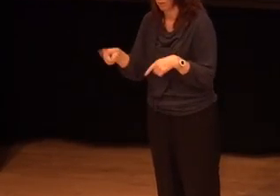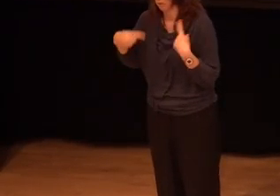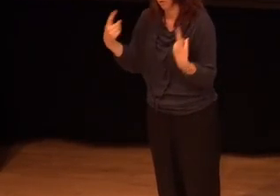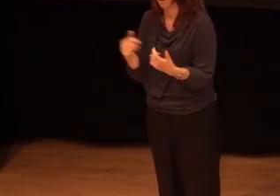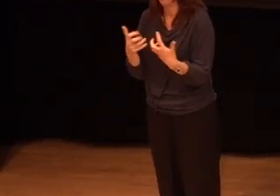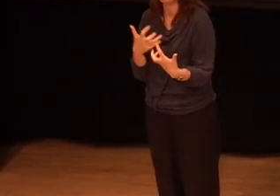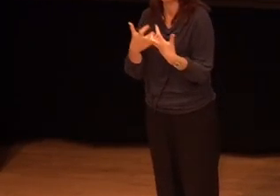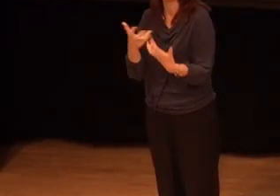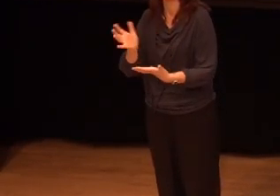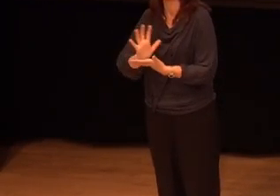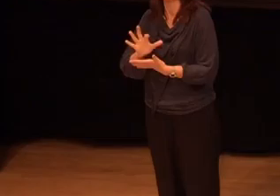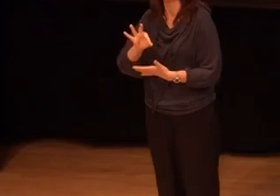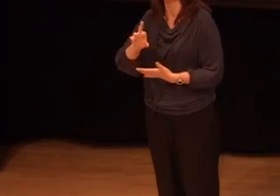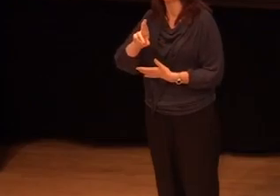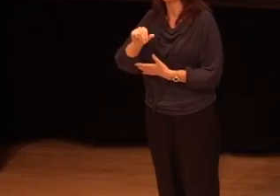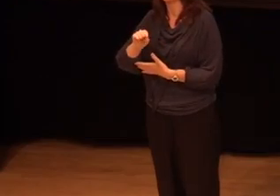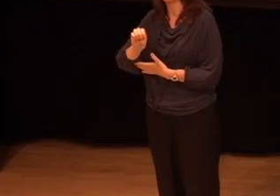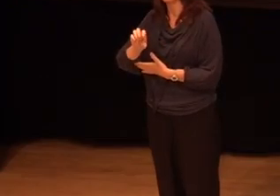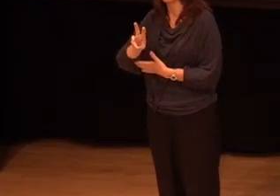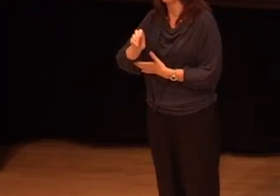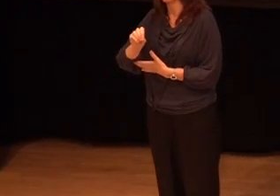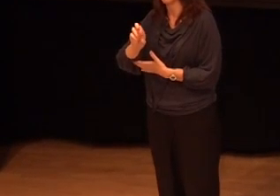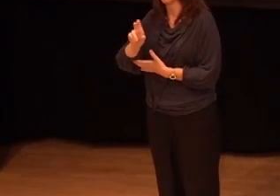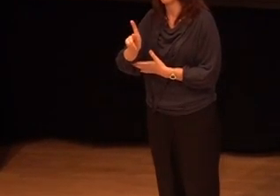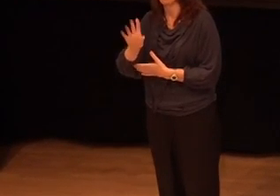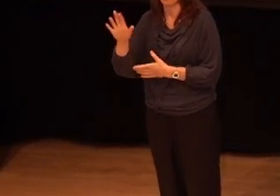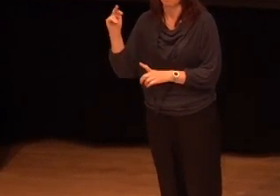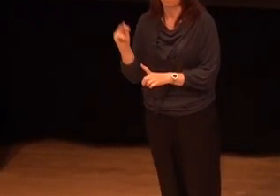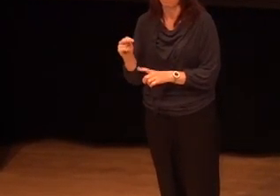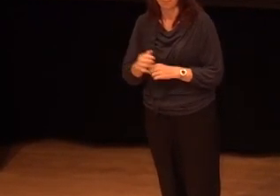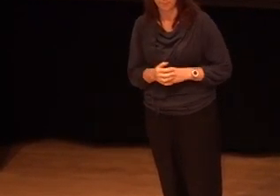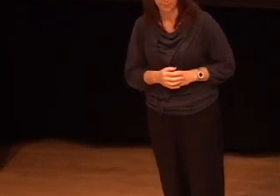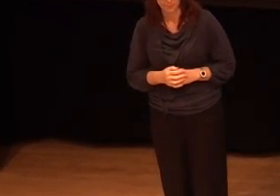framework. Let's start with you, Monica. Okay.